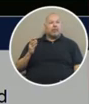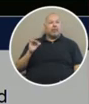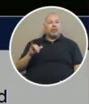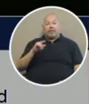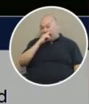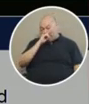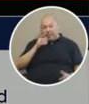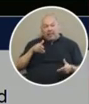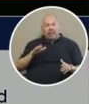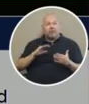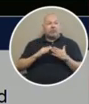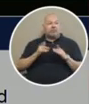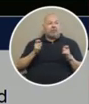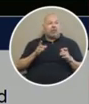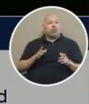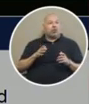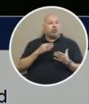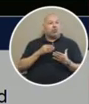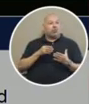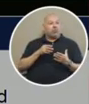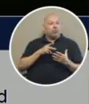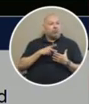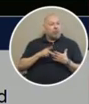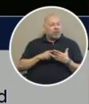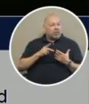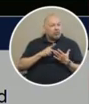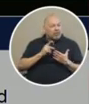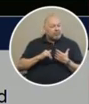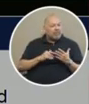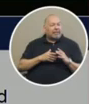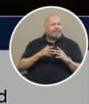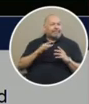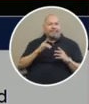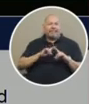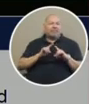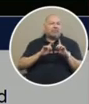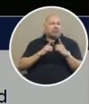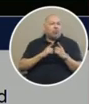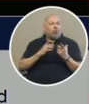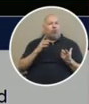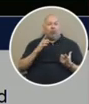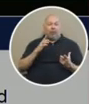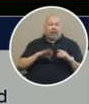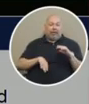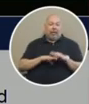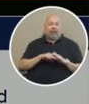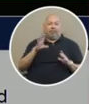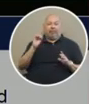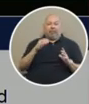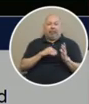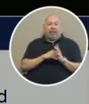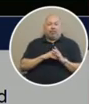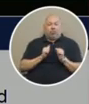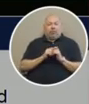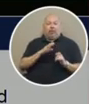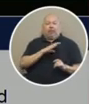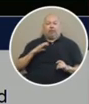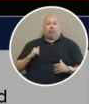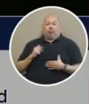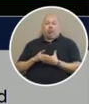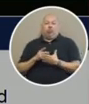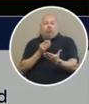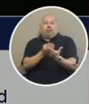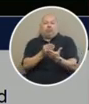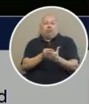is to allow the city manager to process budget transfers to do sweeps of departments. So currently the cap is $50,000 without council approval to do